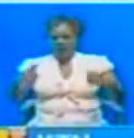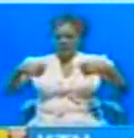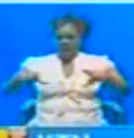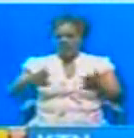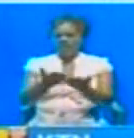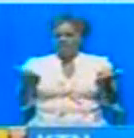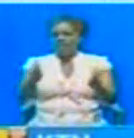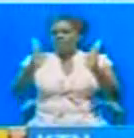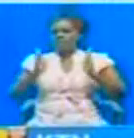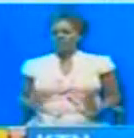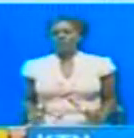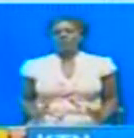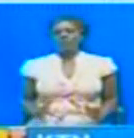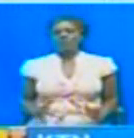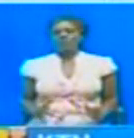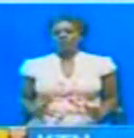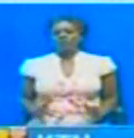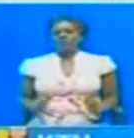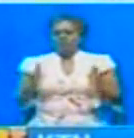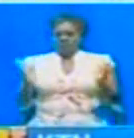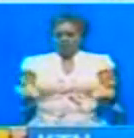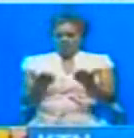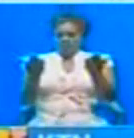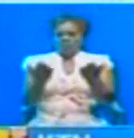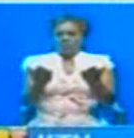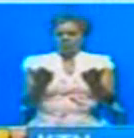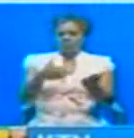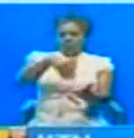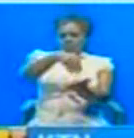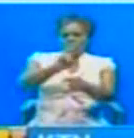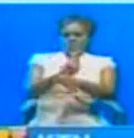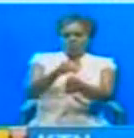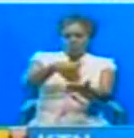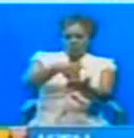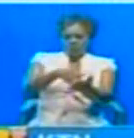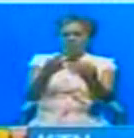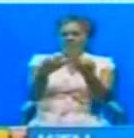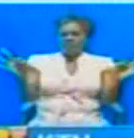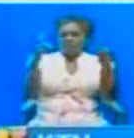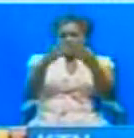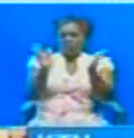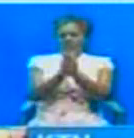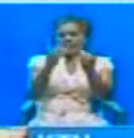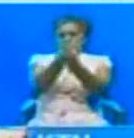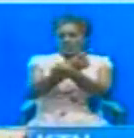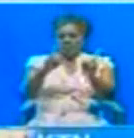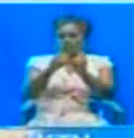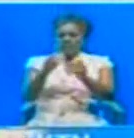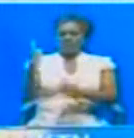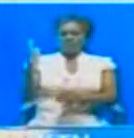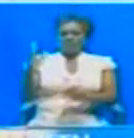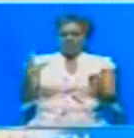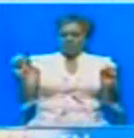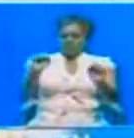anyone to intensify our vulnerability in the name of freedom and democracy. In securing